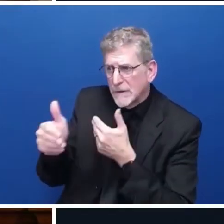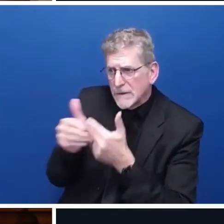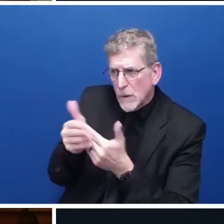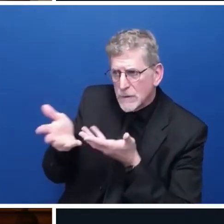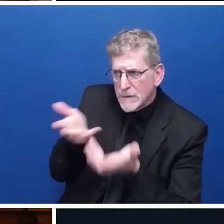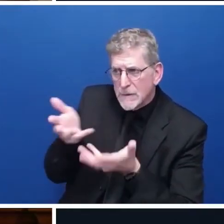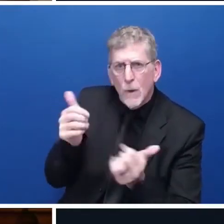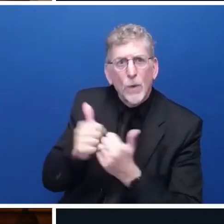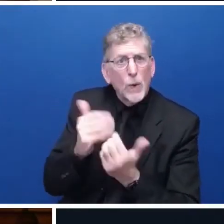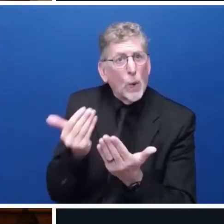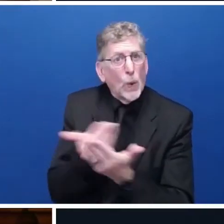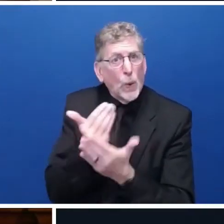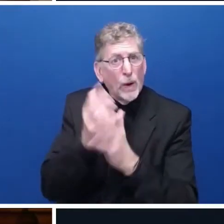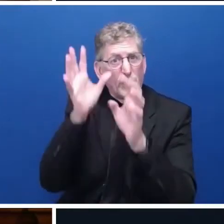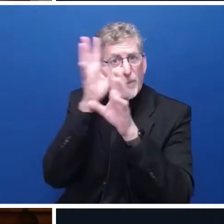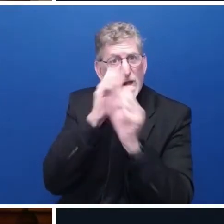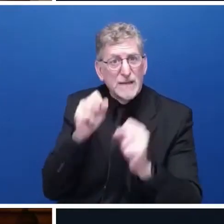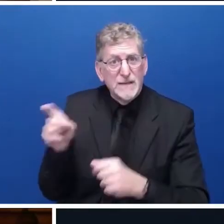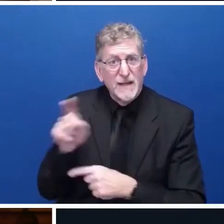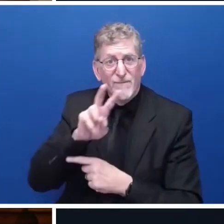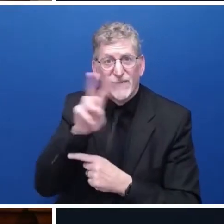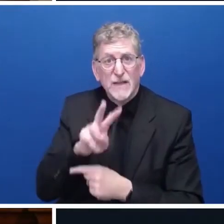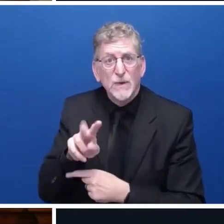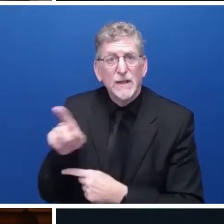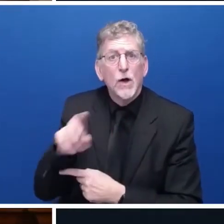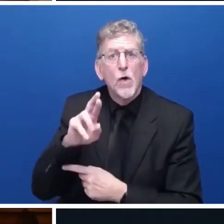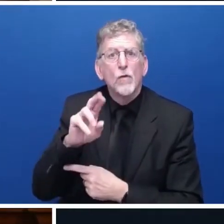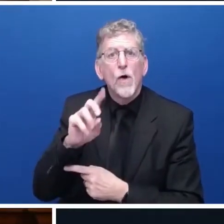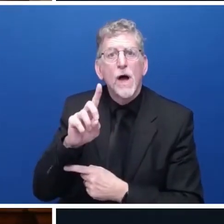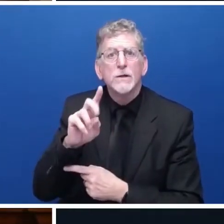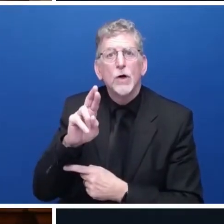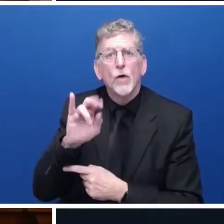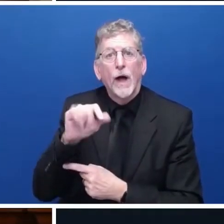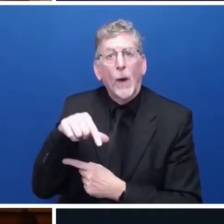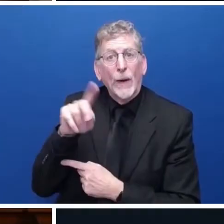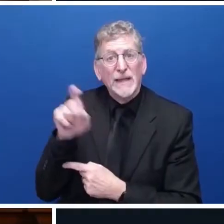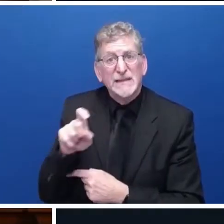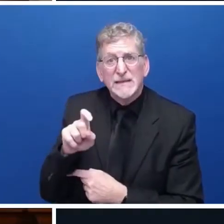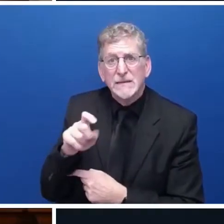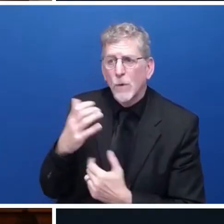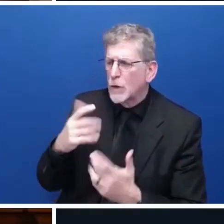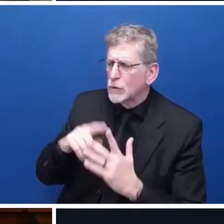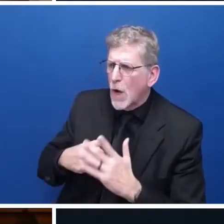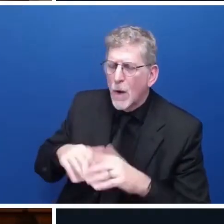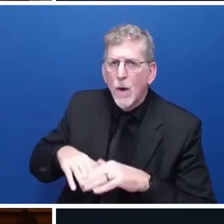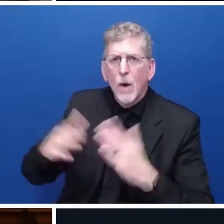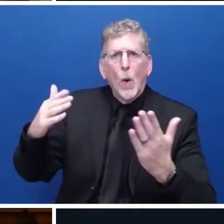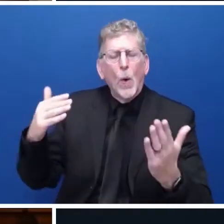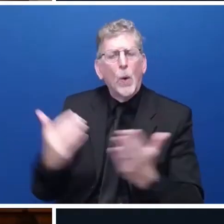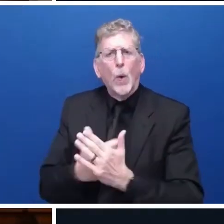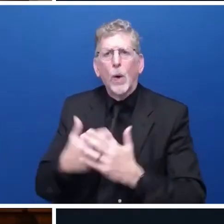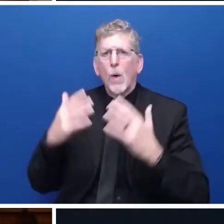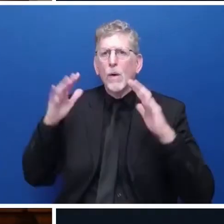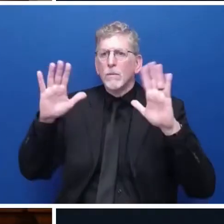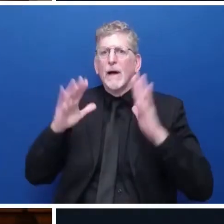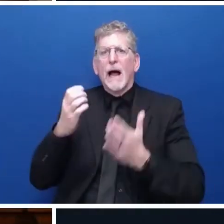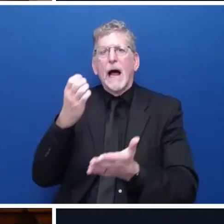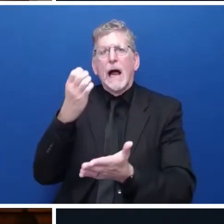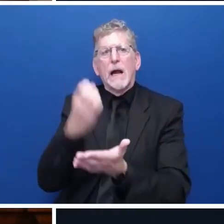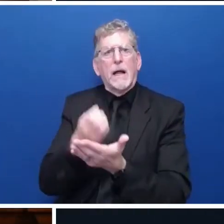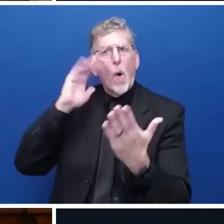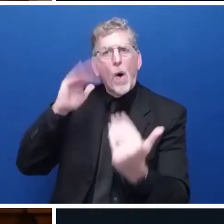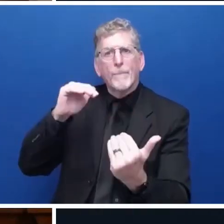Rodriguez, to unleash extraordinary economic gains for both of our countries and to bring new hope to those who have suffered so